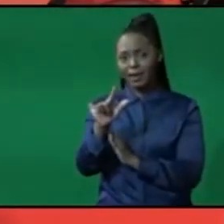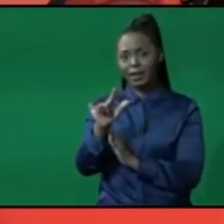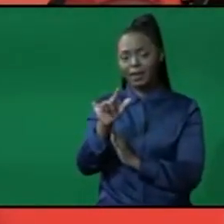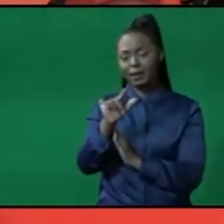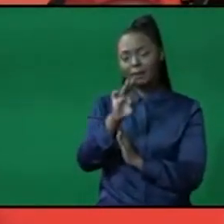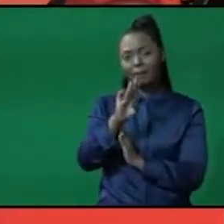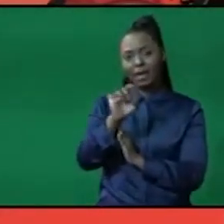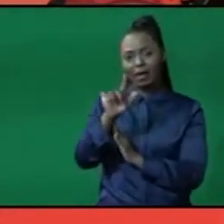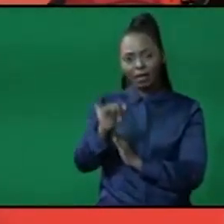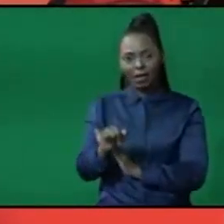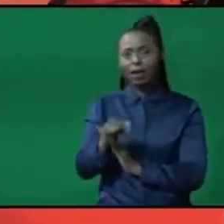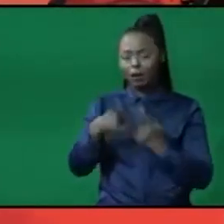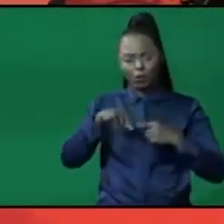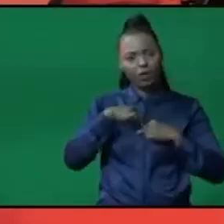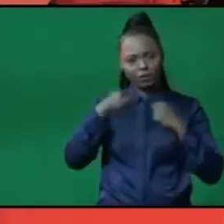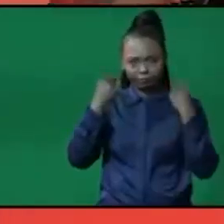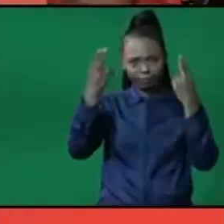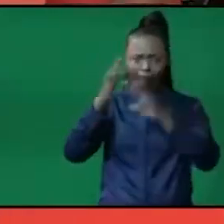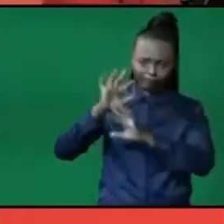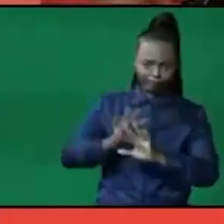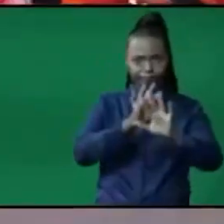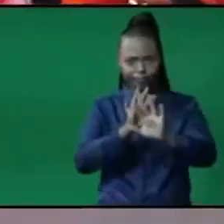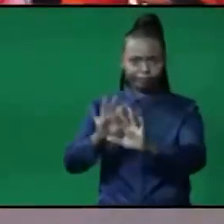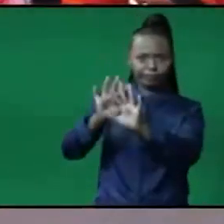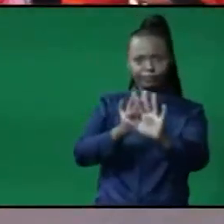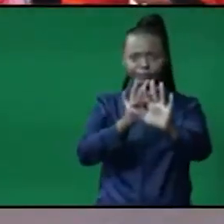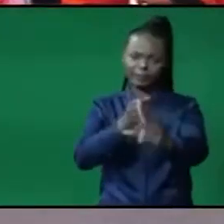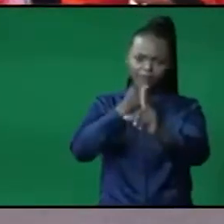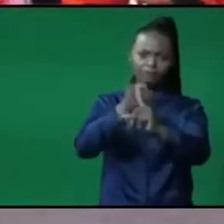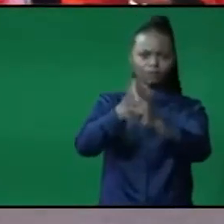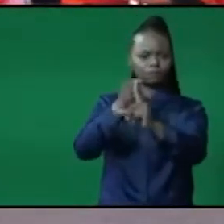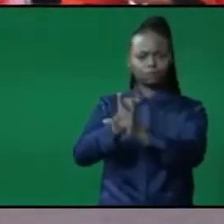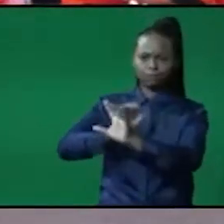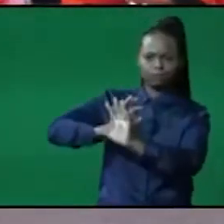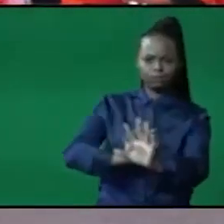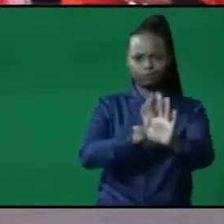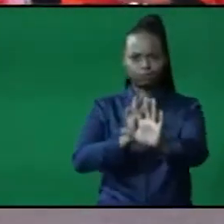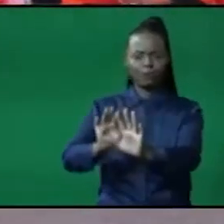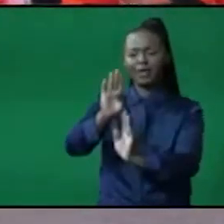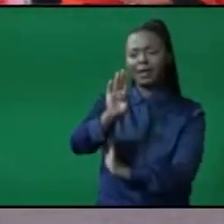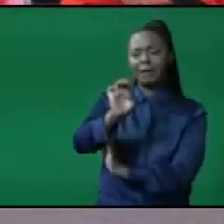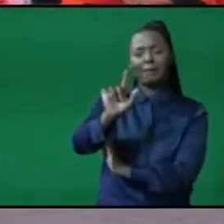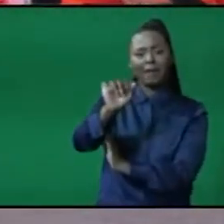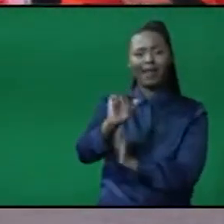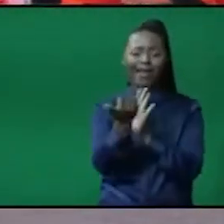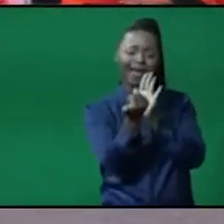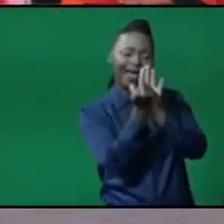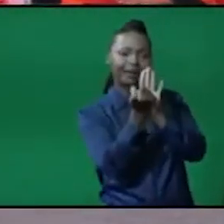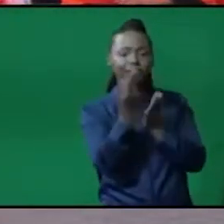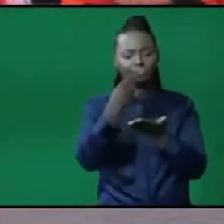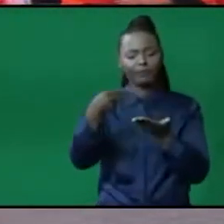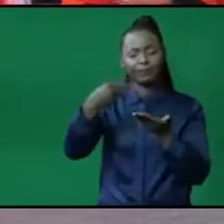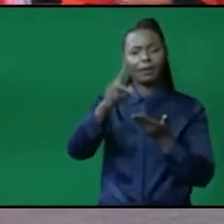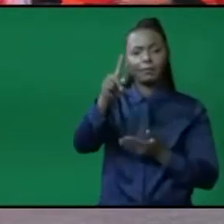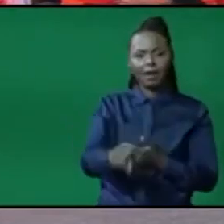must mobilize everybody in society to demand that the Bella Act must be signed. We are not going